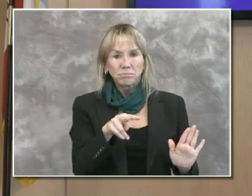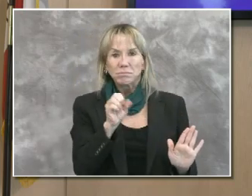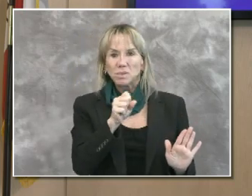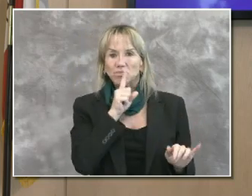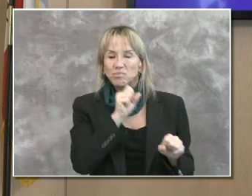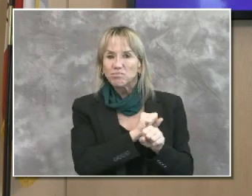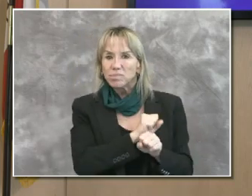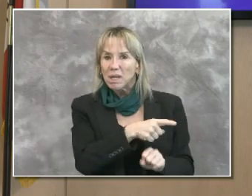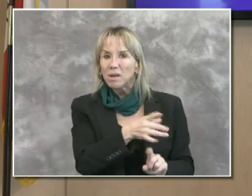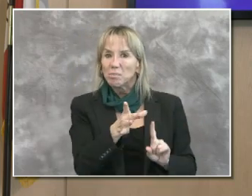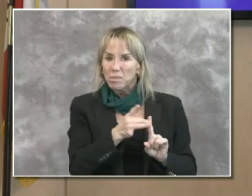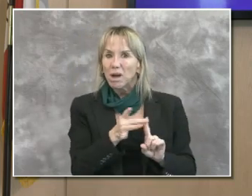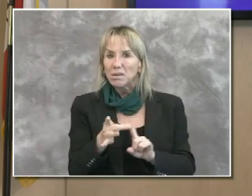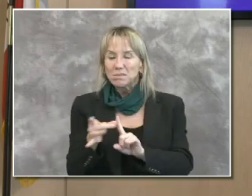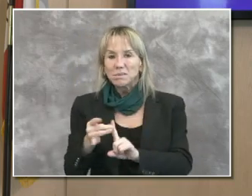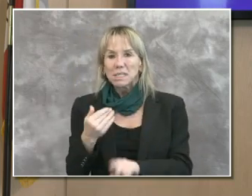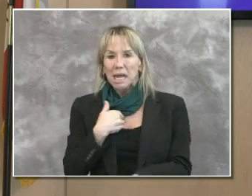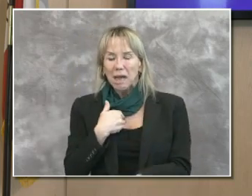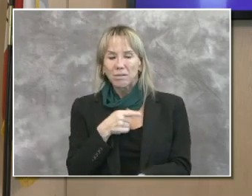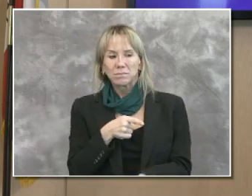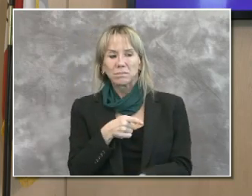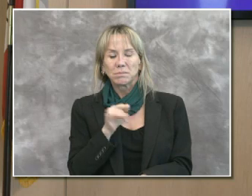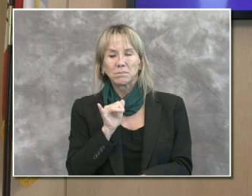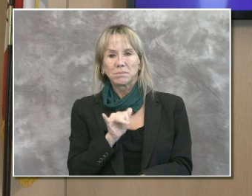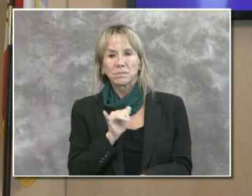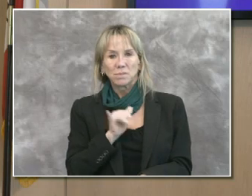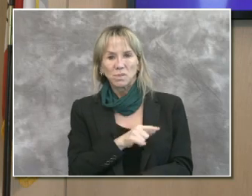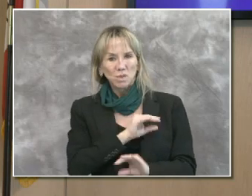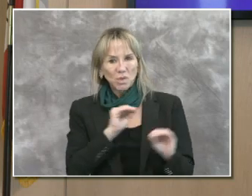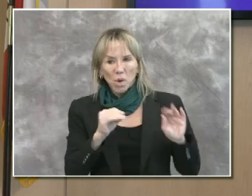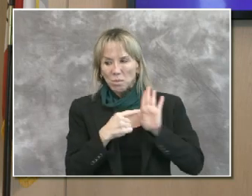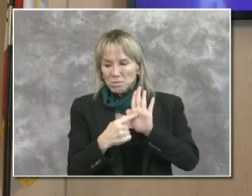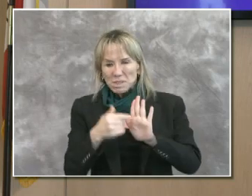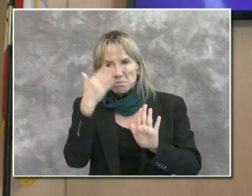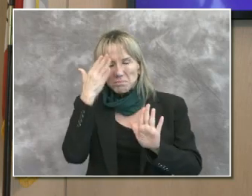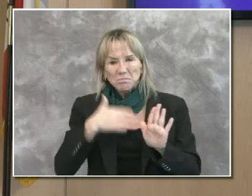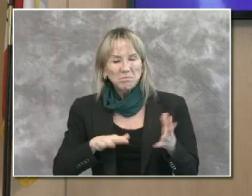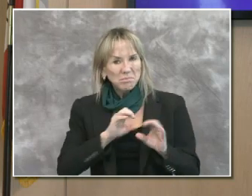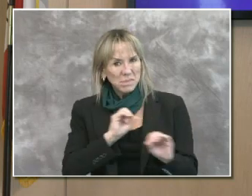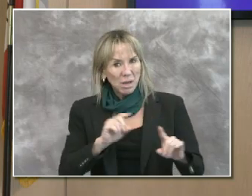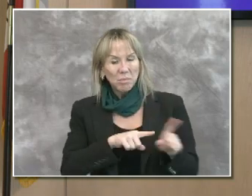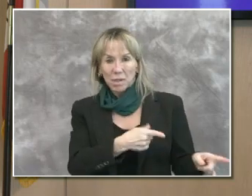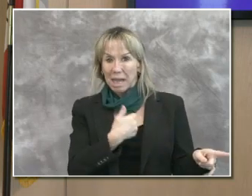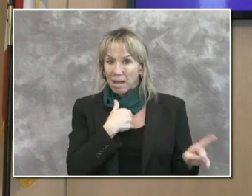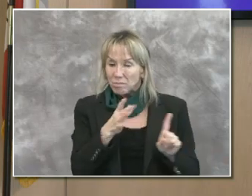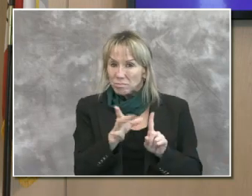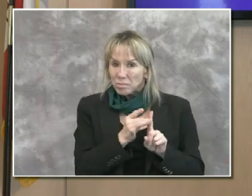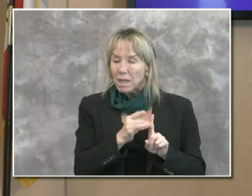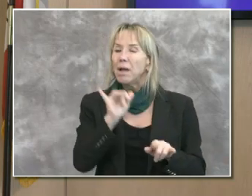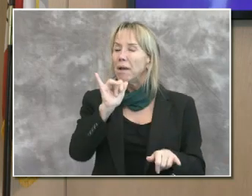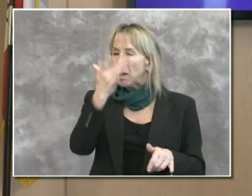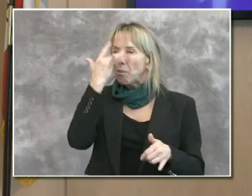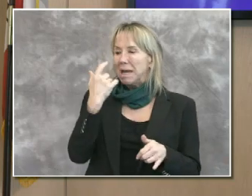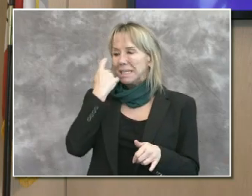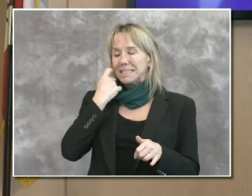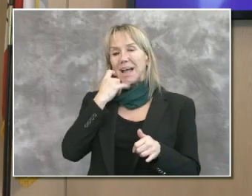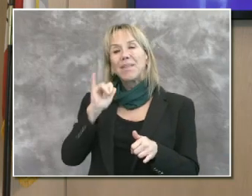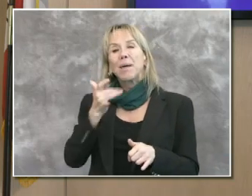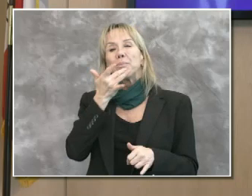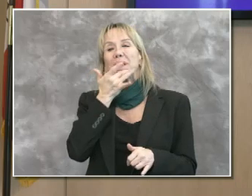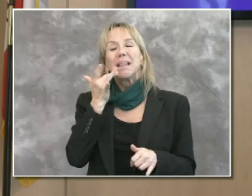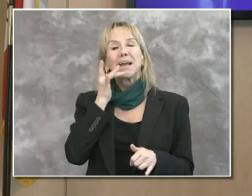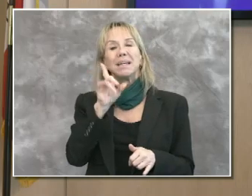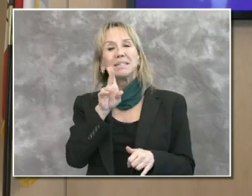positive. This is why we have been putting in place for the last few days a process in partnership with the Lucky Duck Foundation and Family